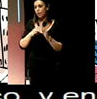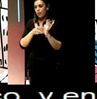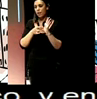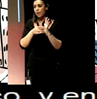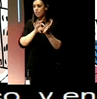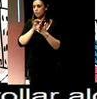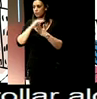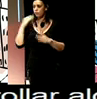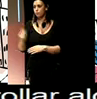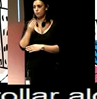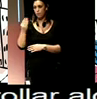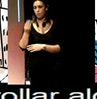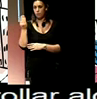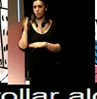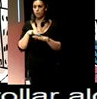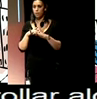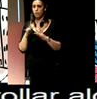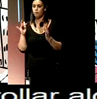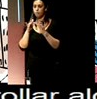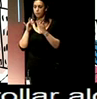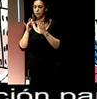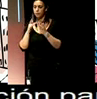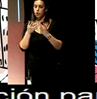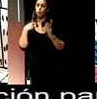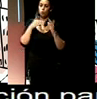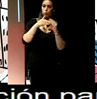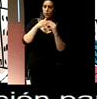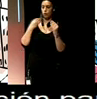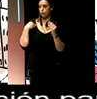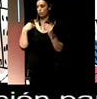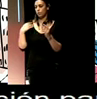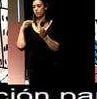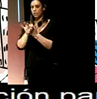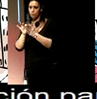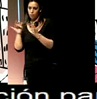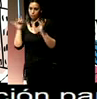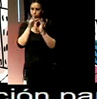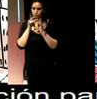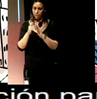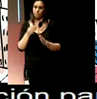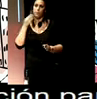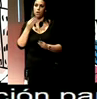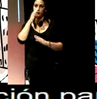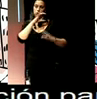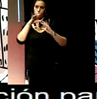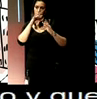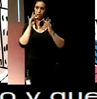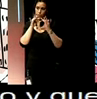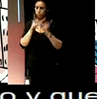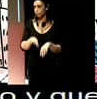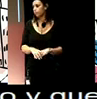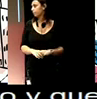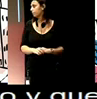quality of service, to link the user with our setup services in order to have a better communication.